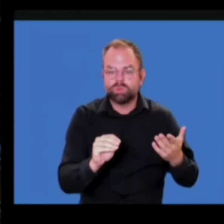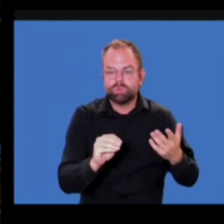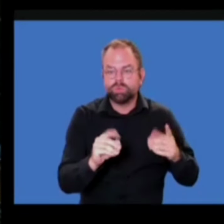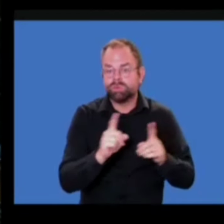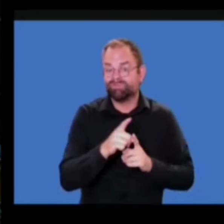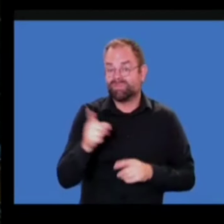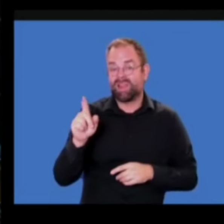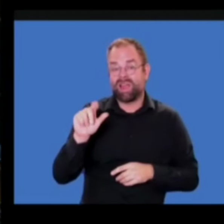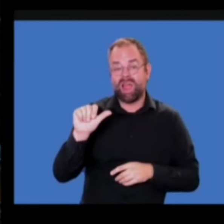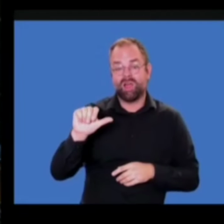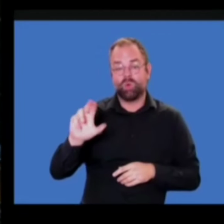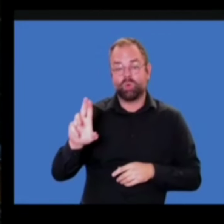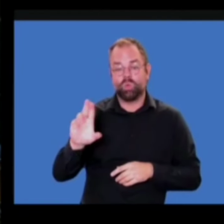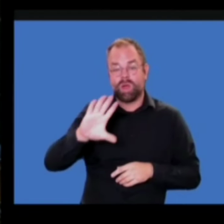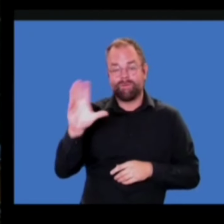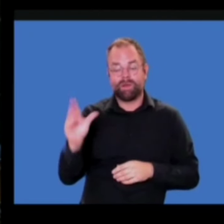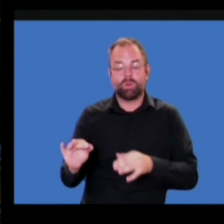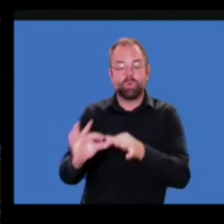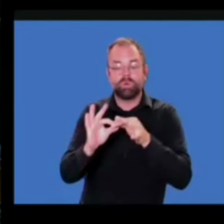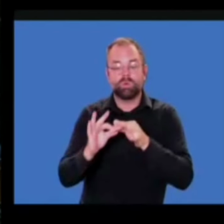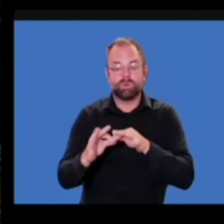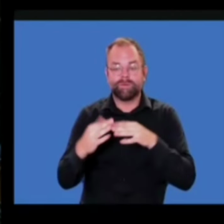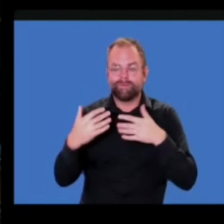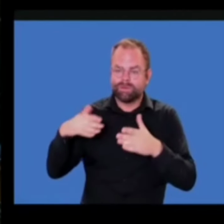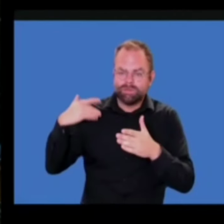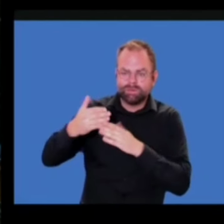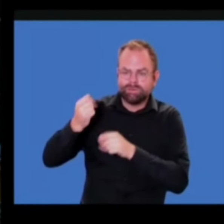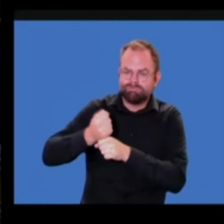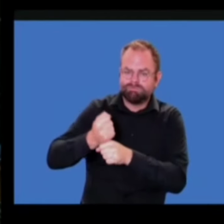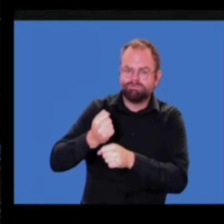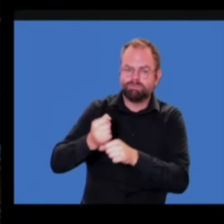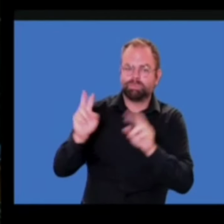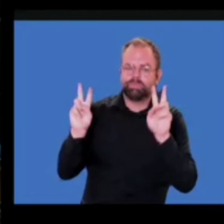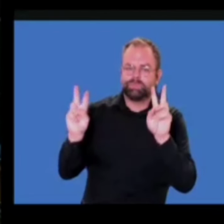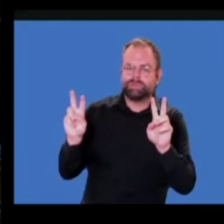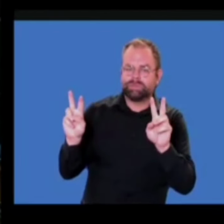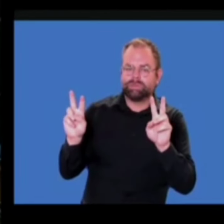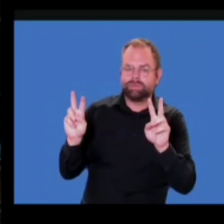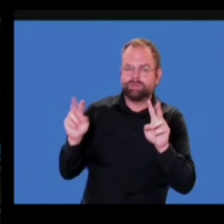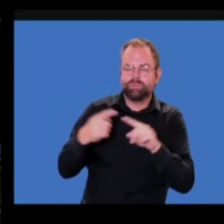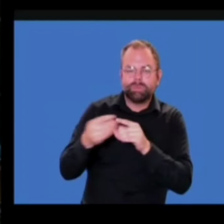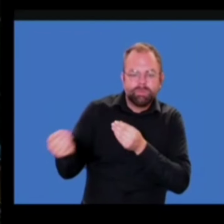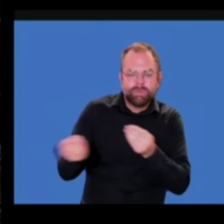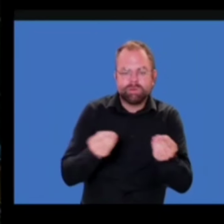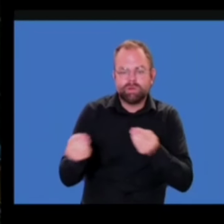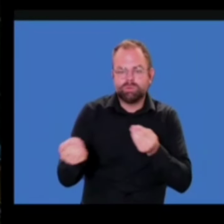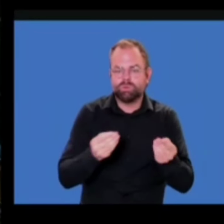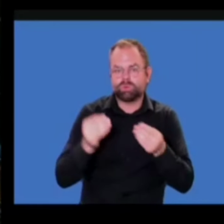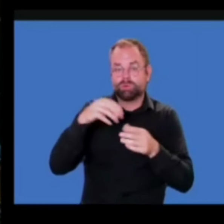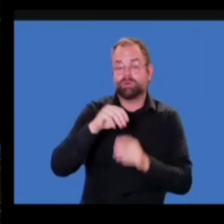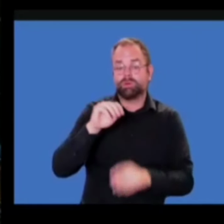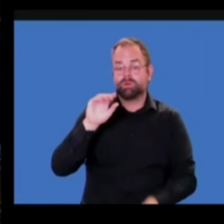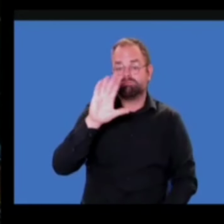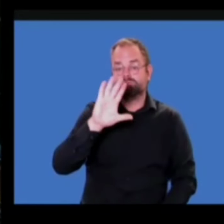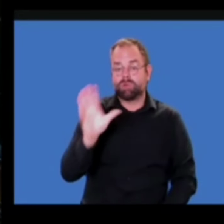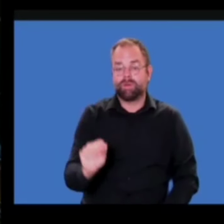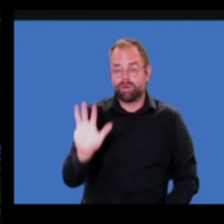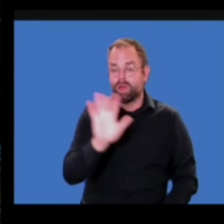security threats, a practice that could be replicated globally. Your